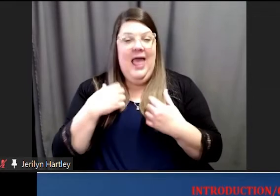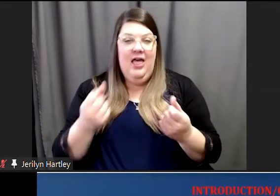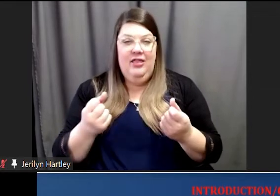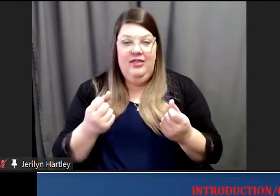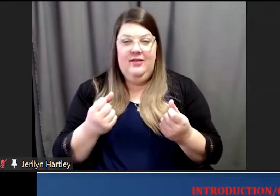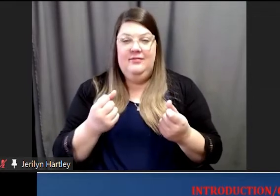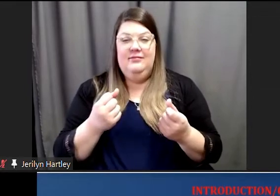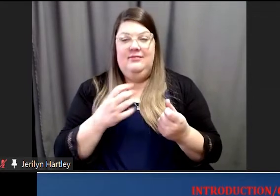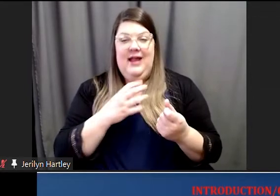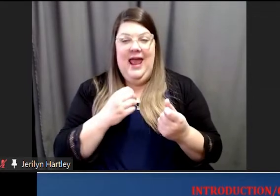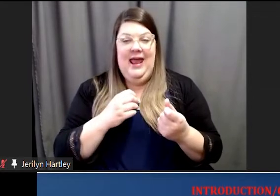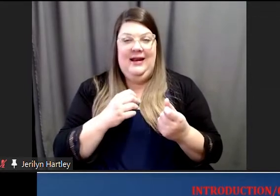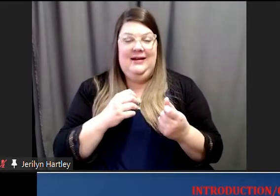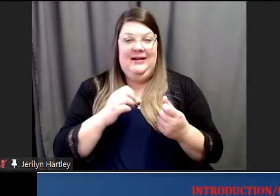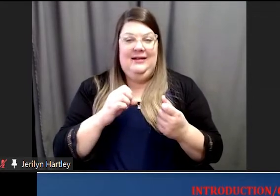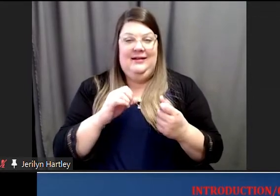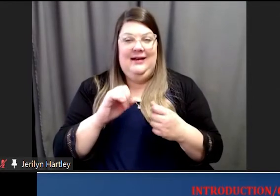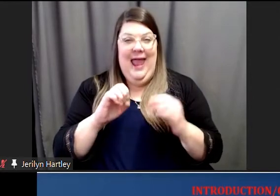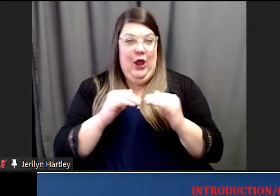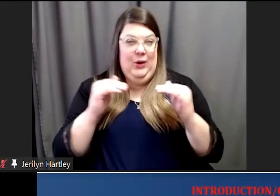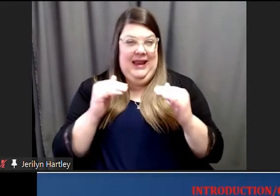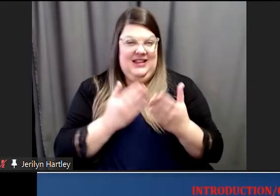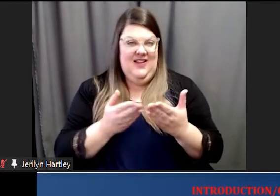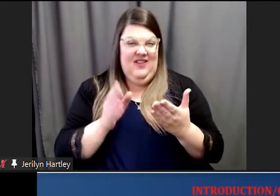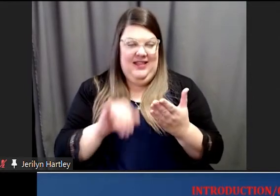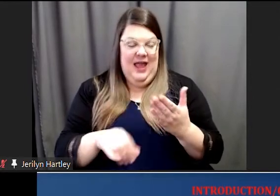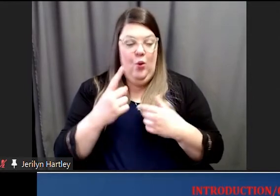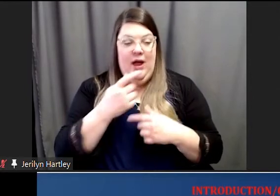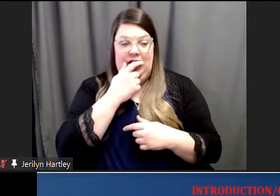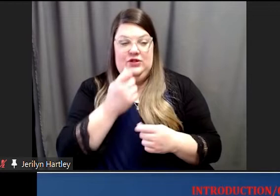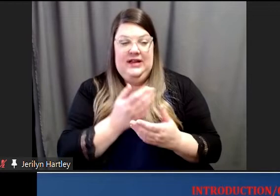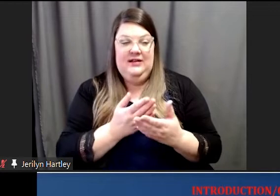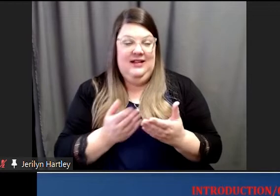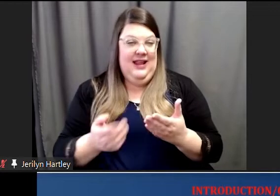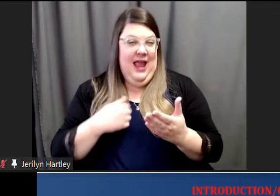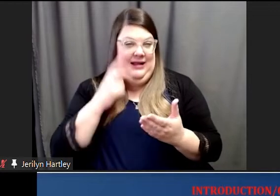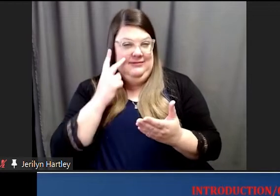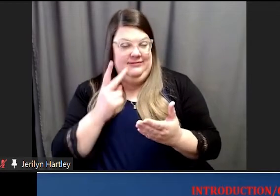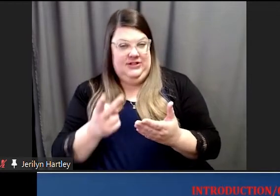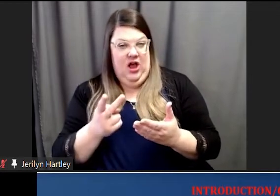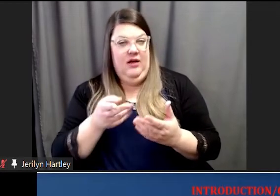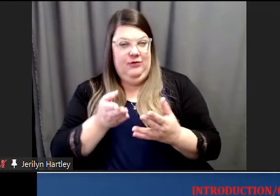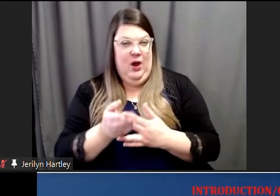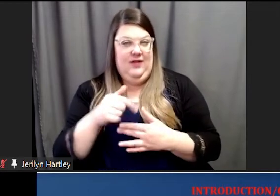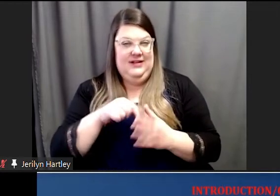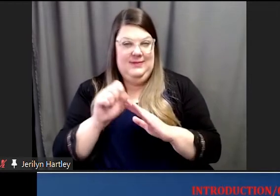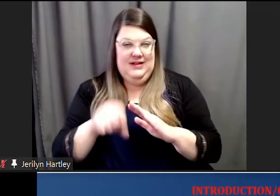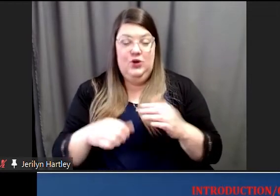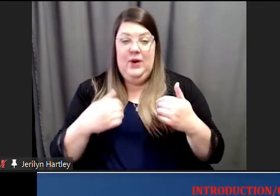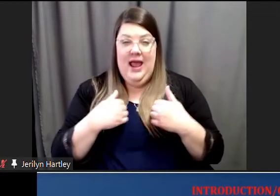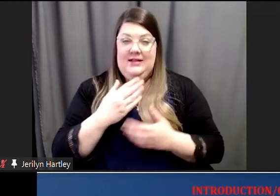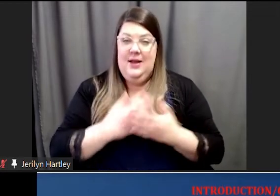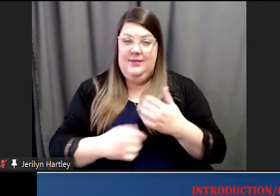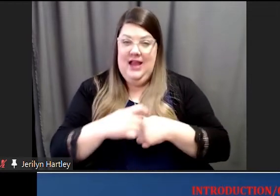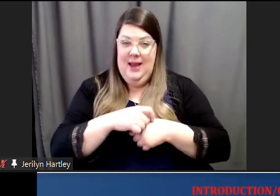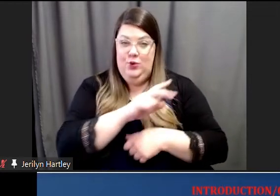health, inequity and stuff like that. So one interesting thing that I kind of saw throughout this semester was we would have times